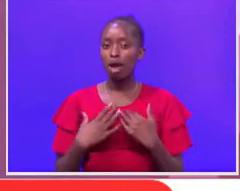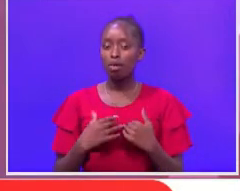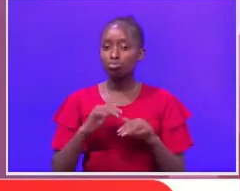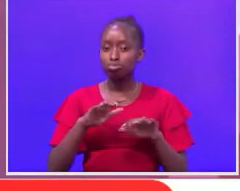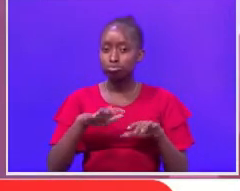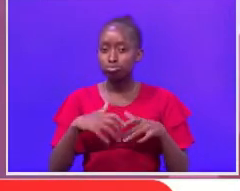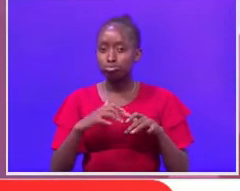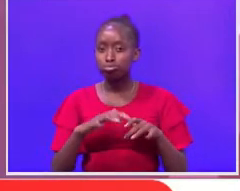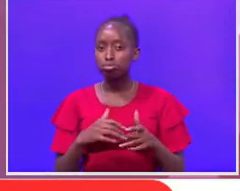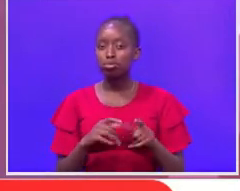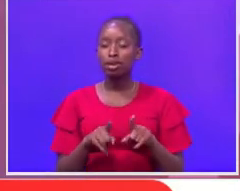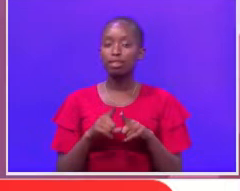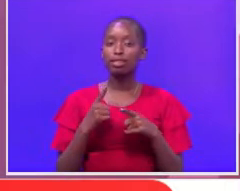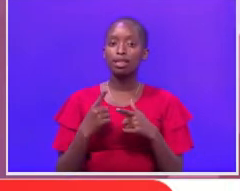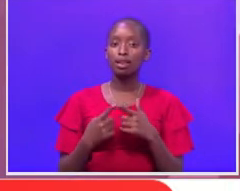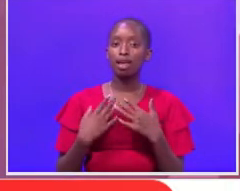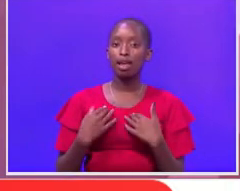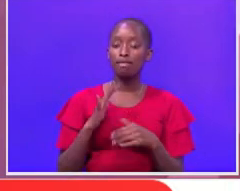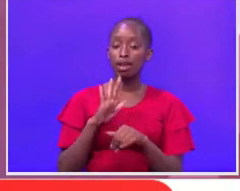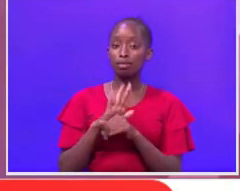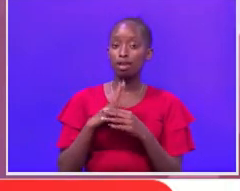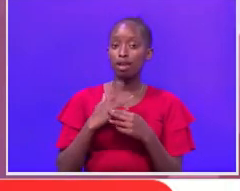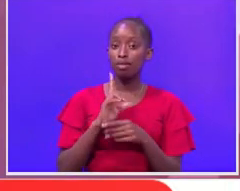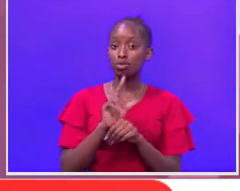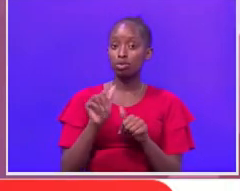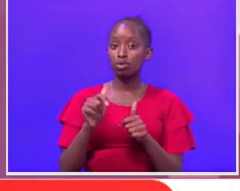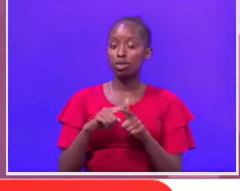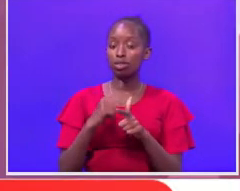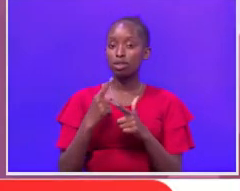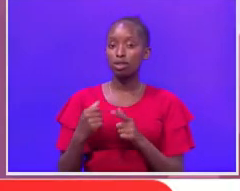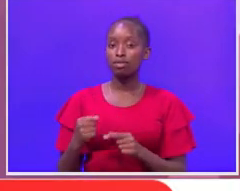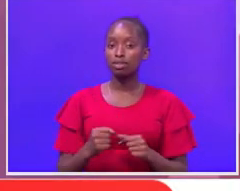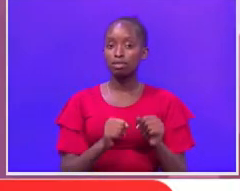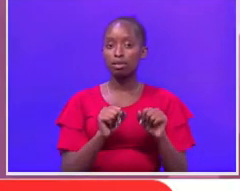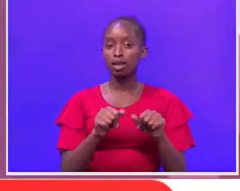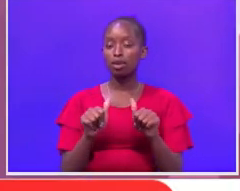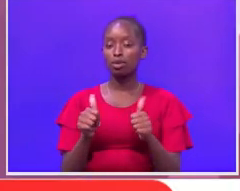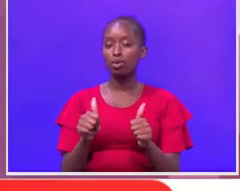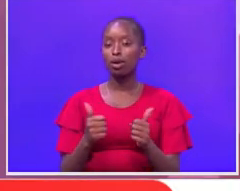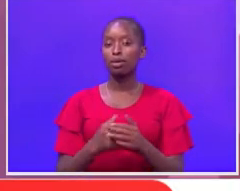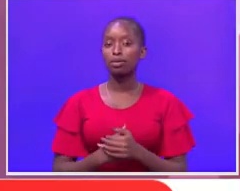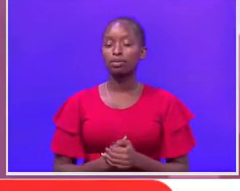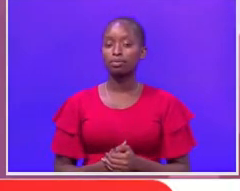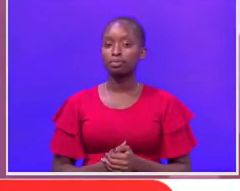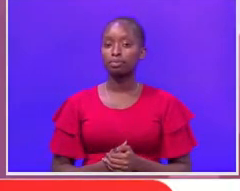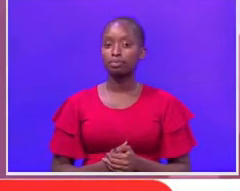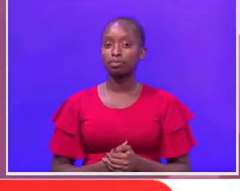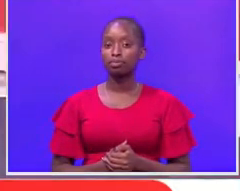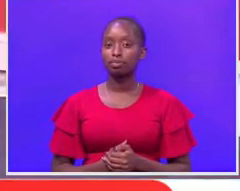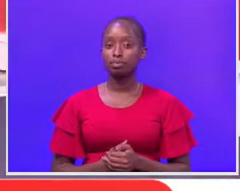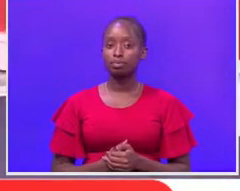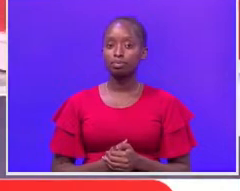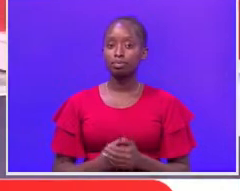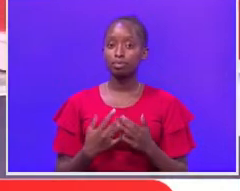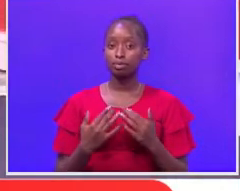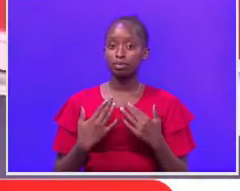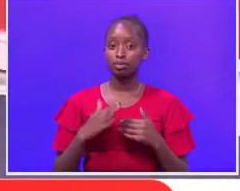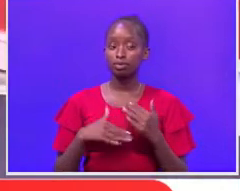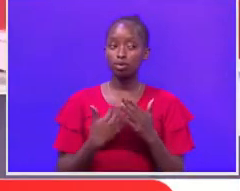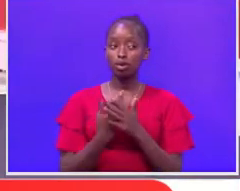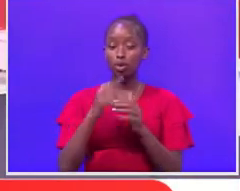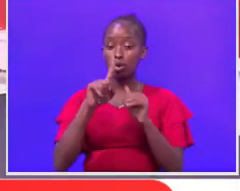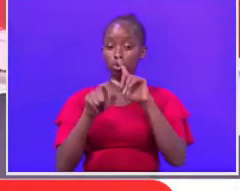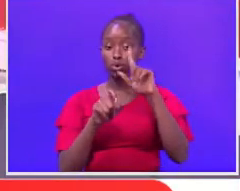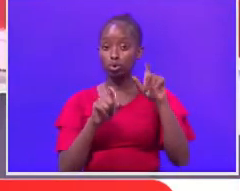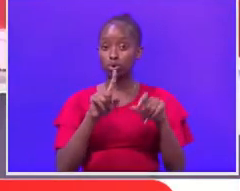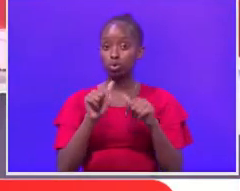and as long as they're exploited in a sustainable way, that is blue economy. Of course. Yes. And of course, a lot of questions, you know, we are seeing from